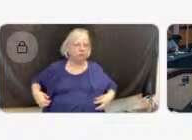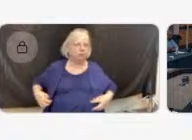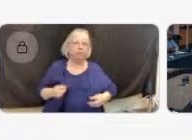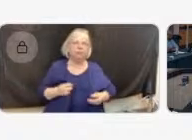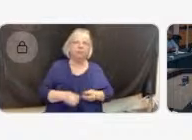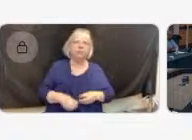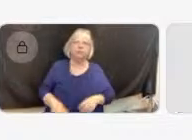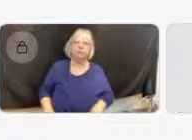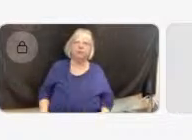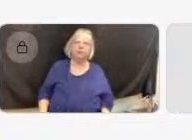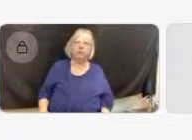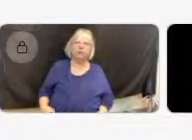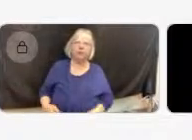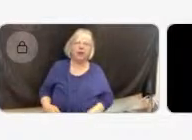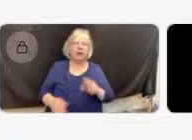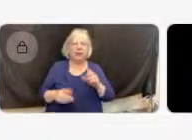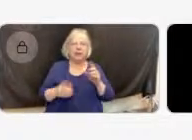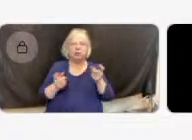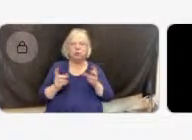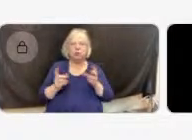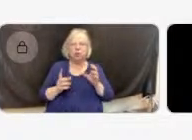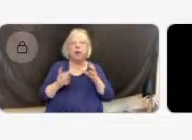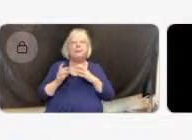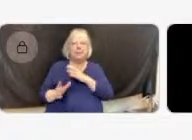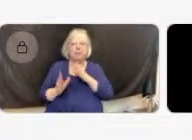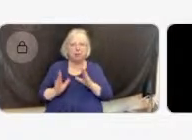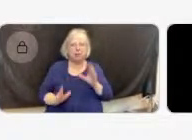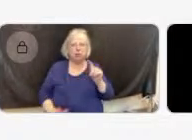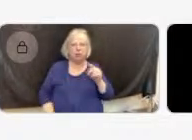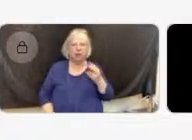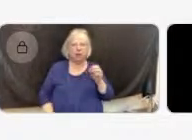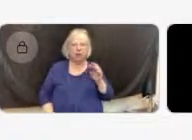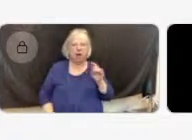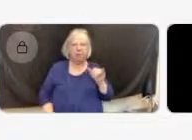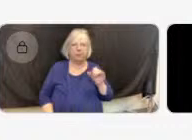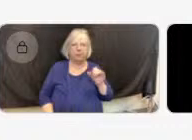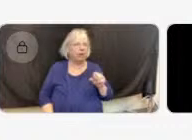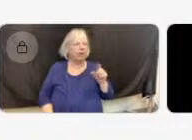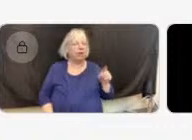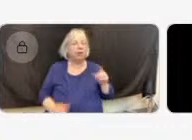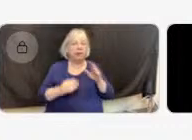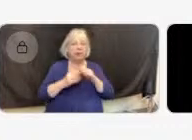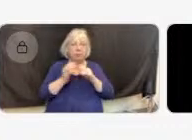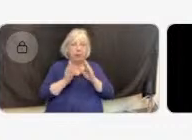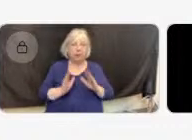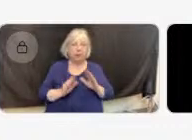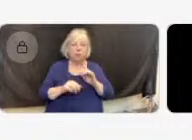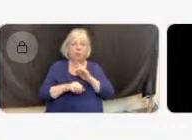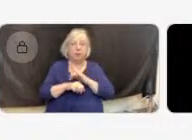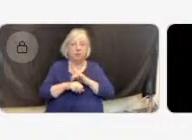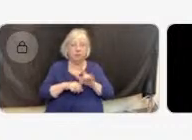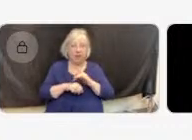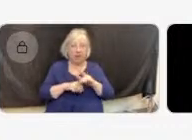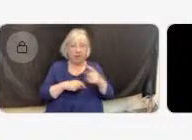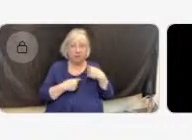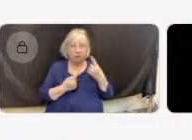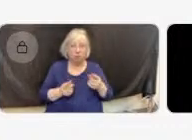This Diana Thomas. This building was vacant for a while, hasn't it